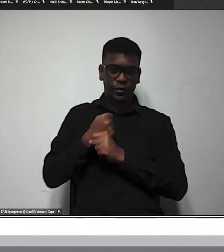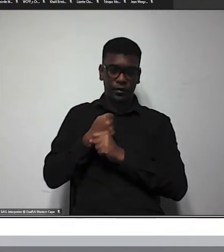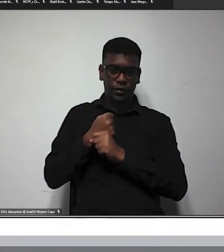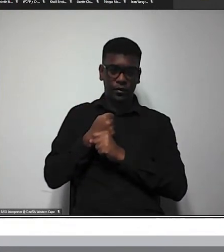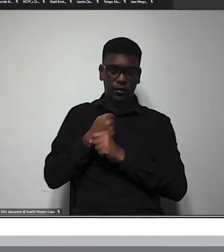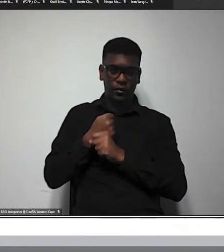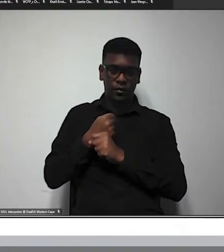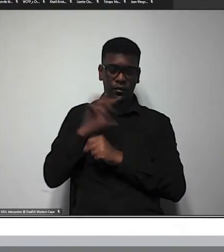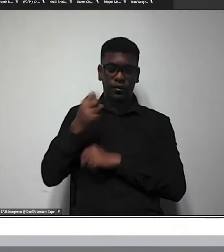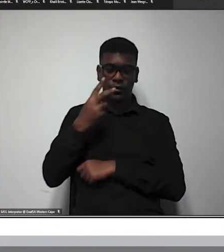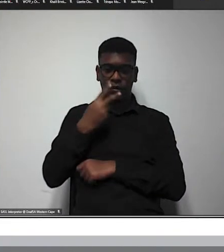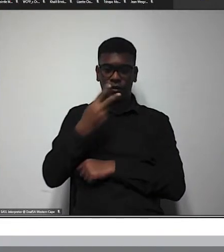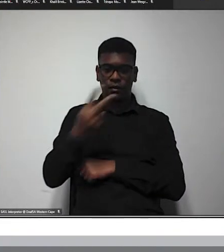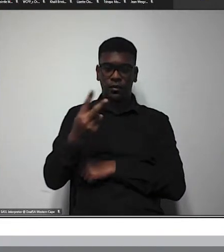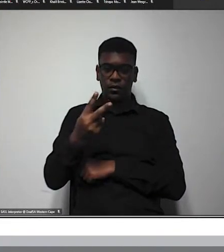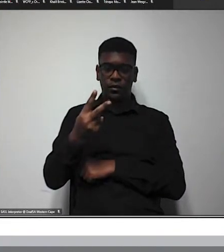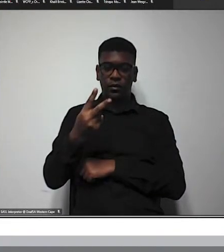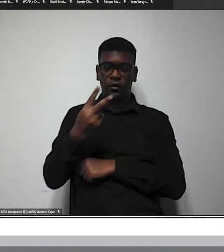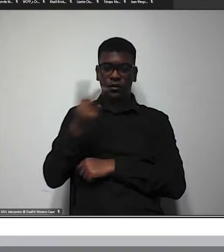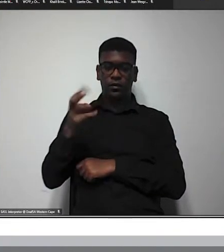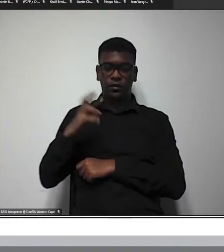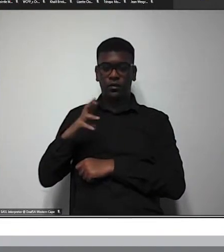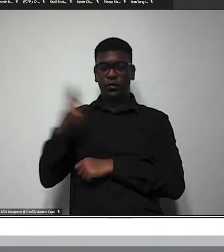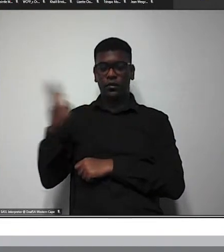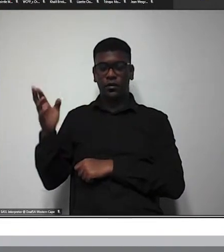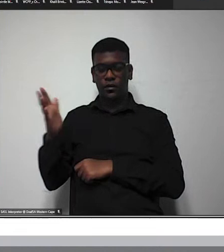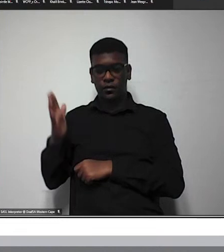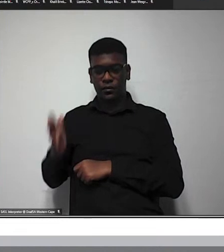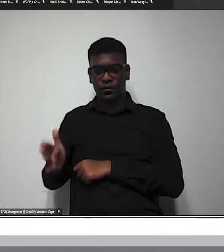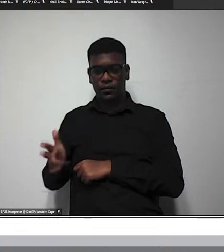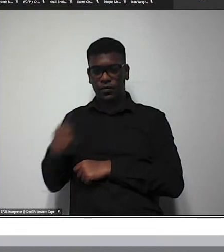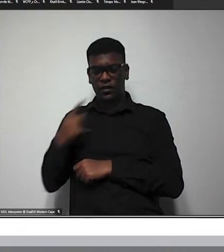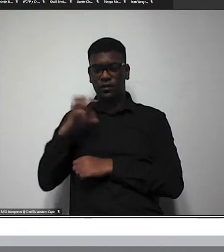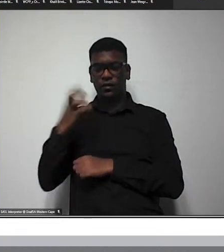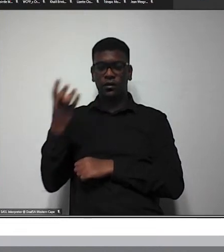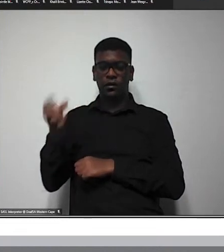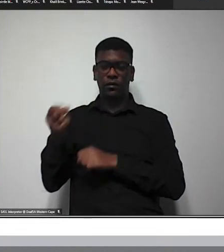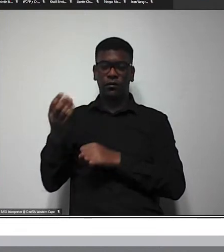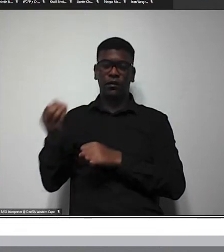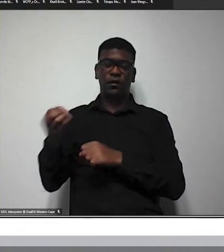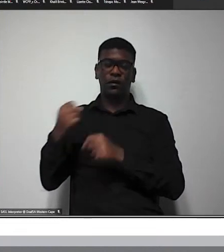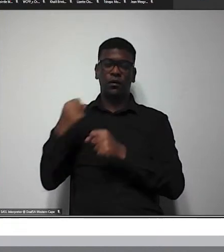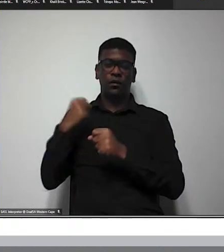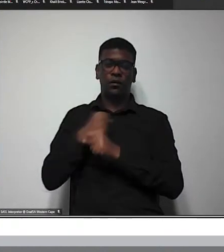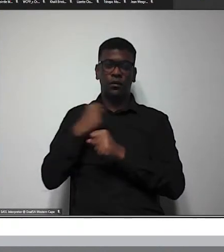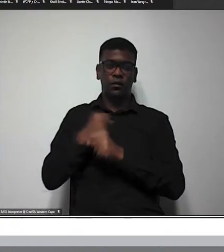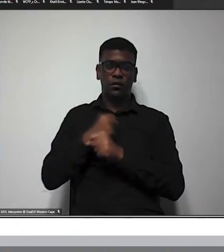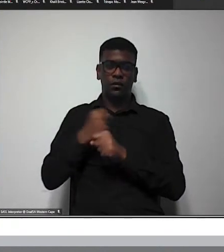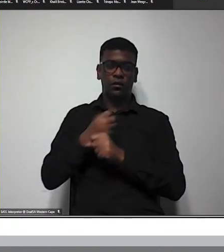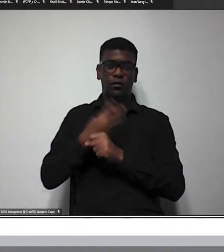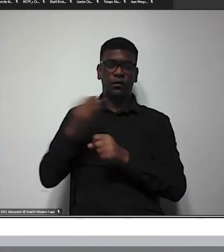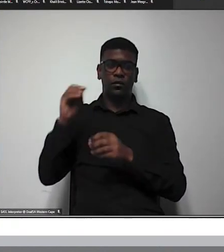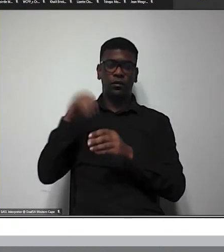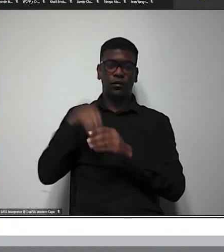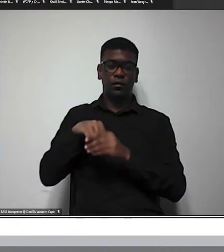what you see actually on the right, it's all the jobs that are actually involved in those